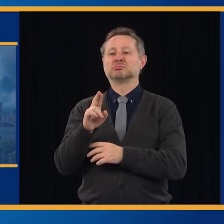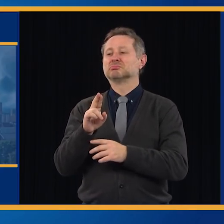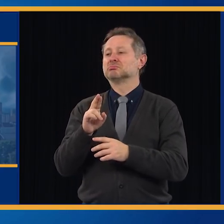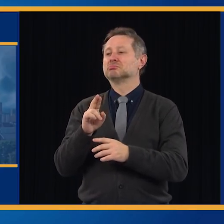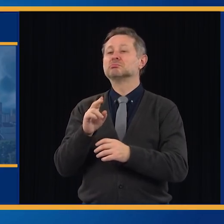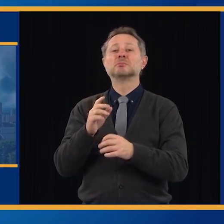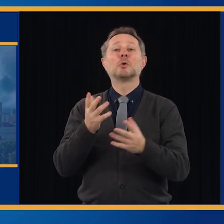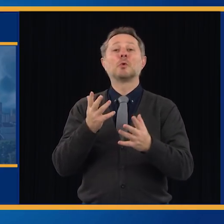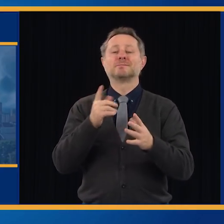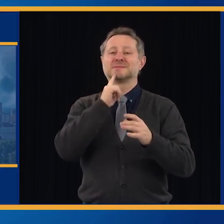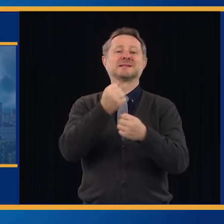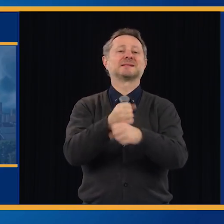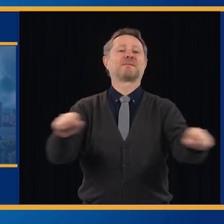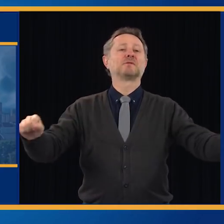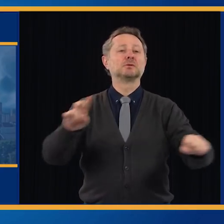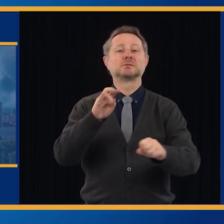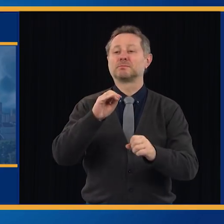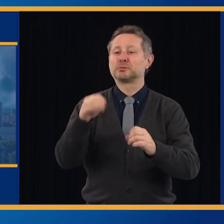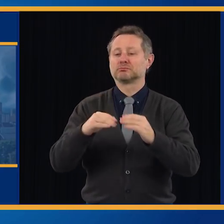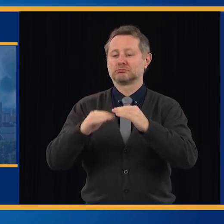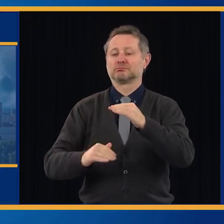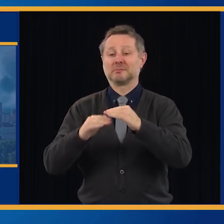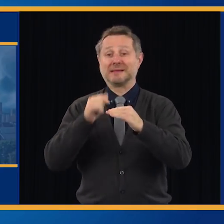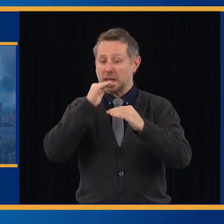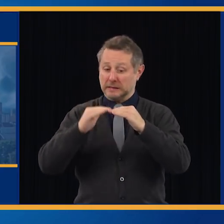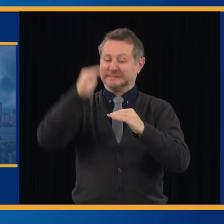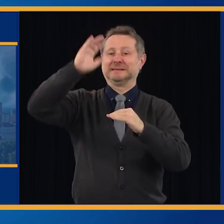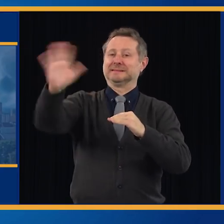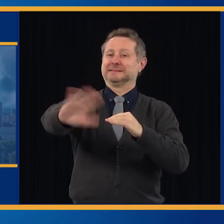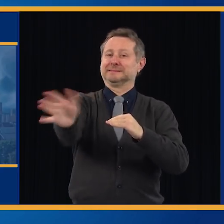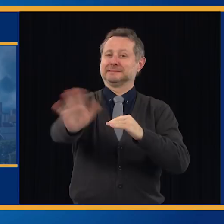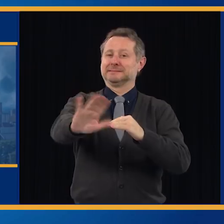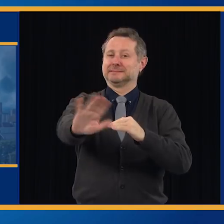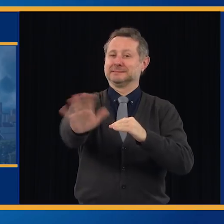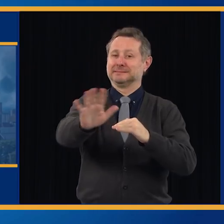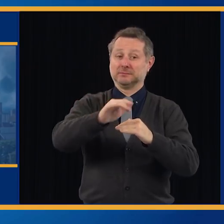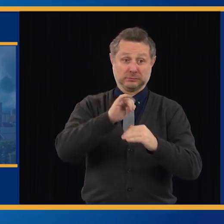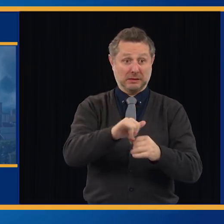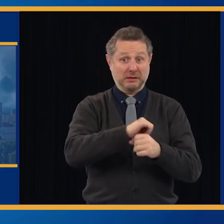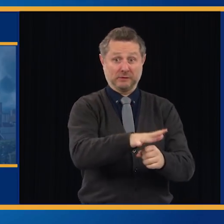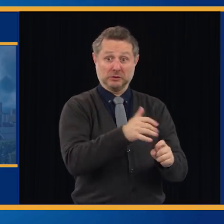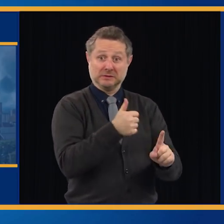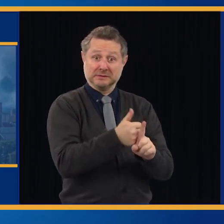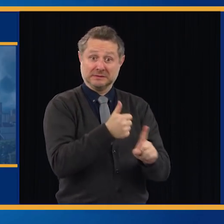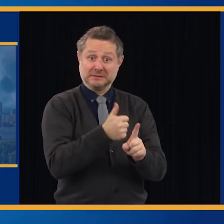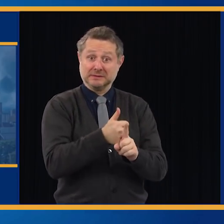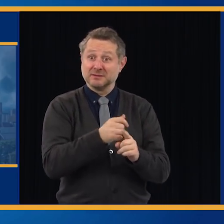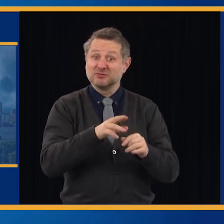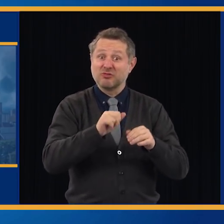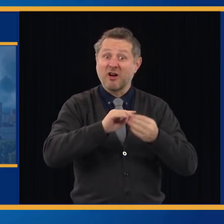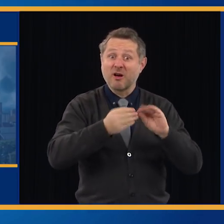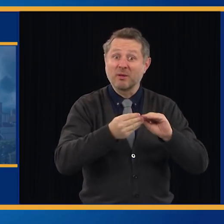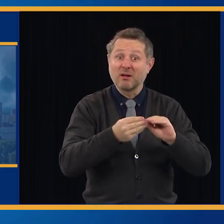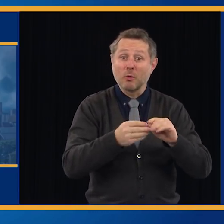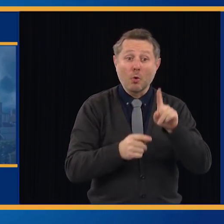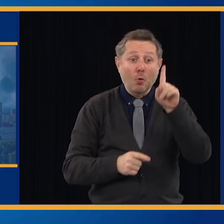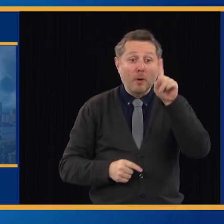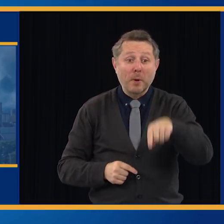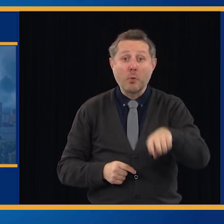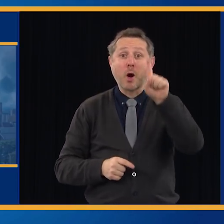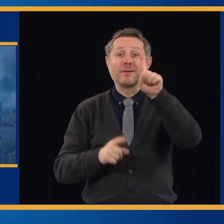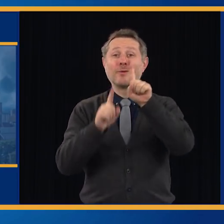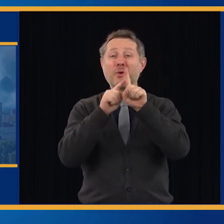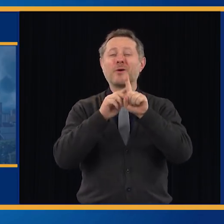use for your hospital capacity. If the transmission rate hits 1.1, that's what they call outbreak.